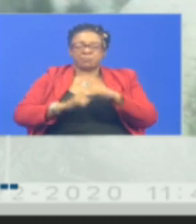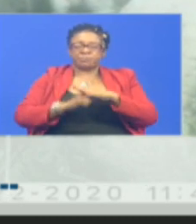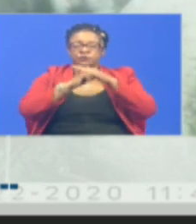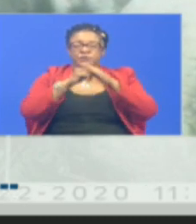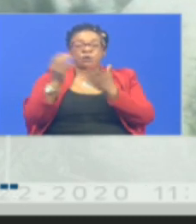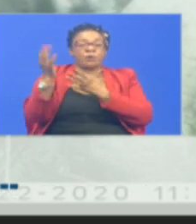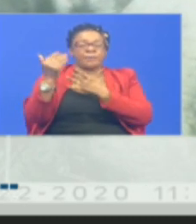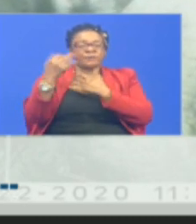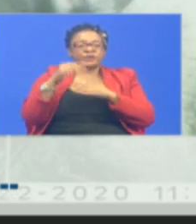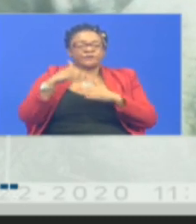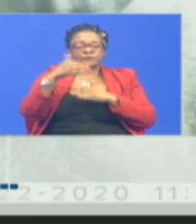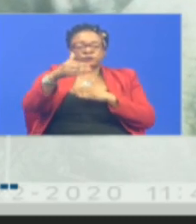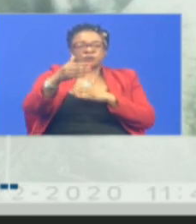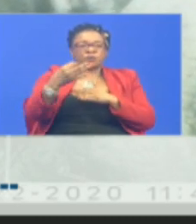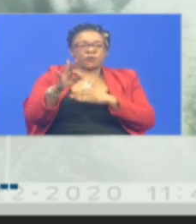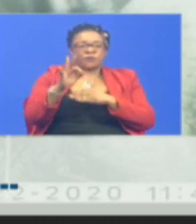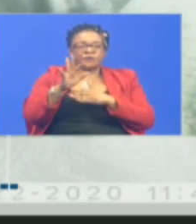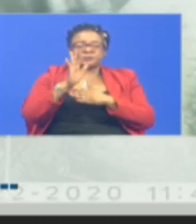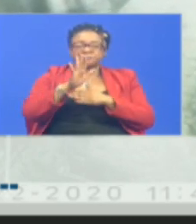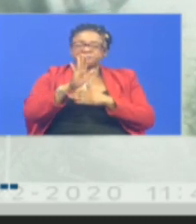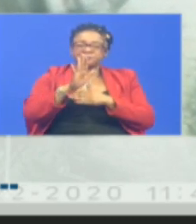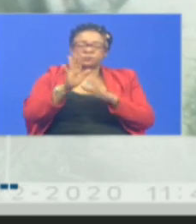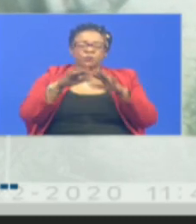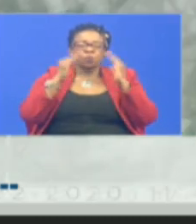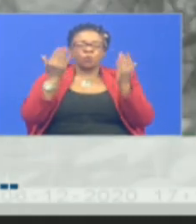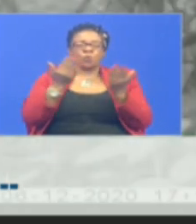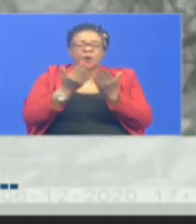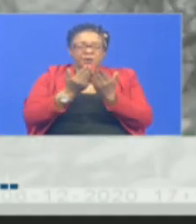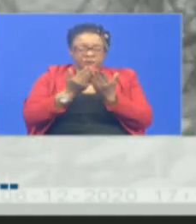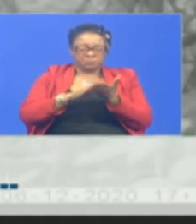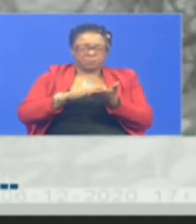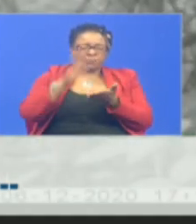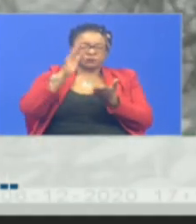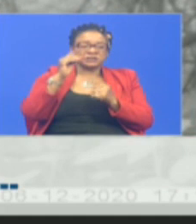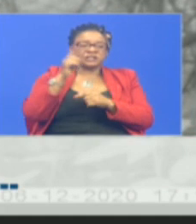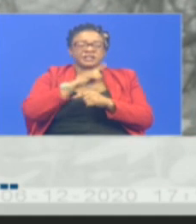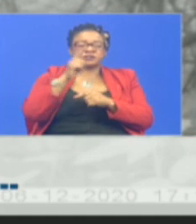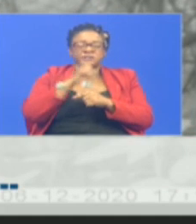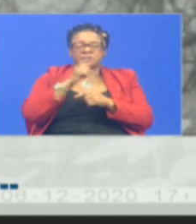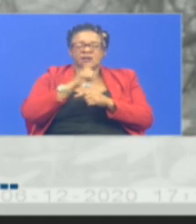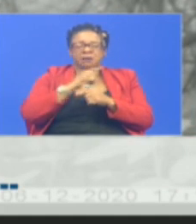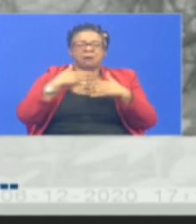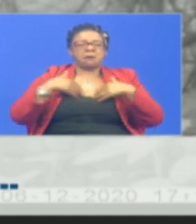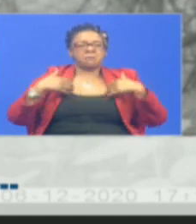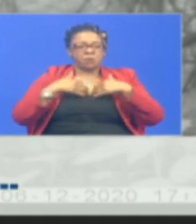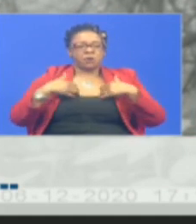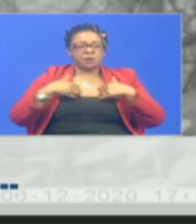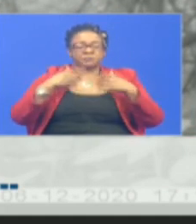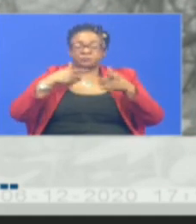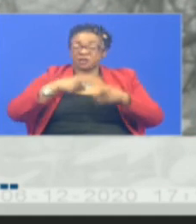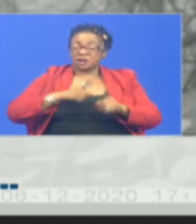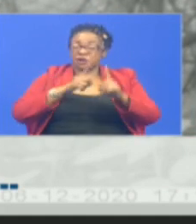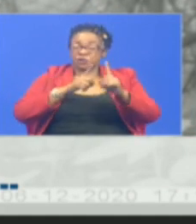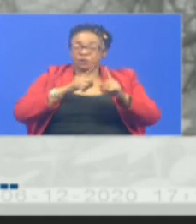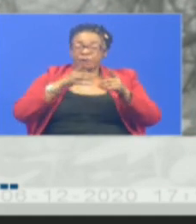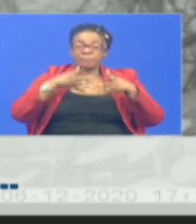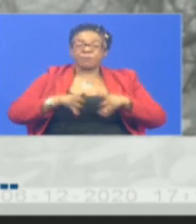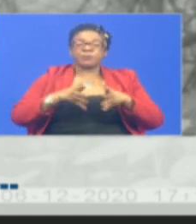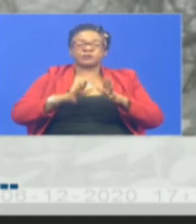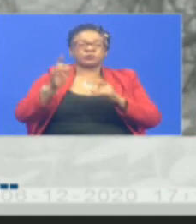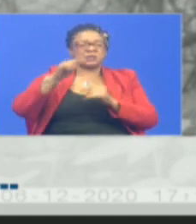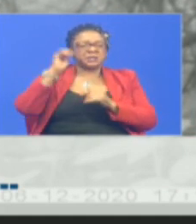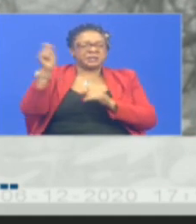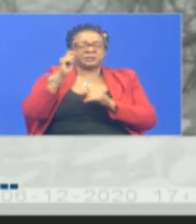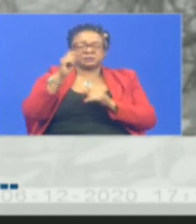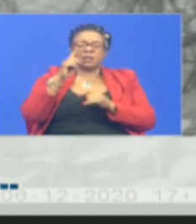future of one of the world's most endangered mammals. Rhino populations in Kenya still remain under